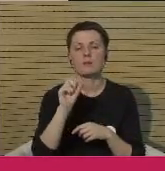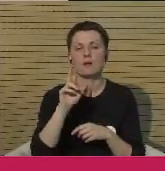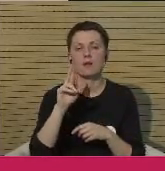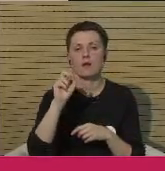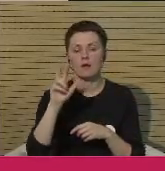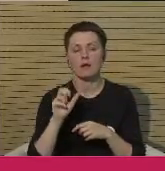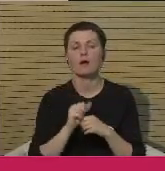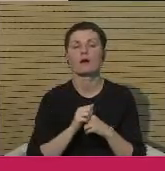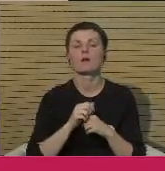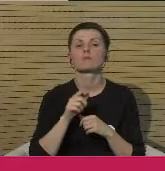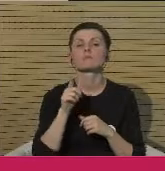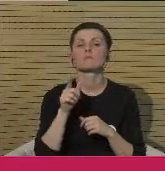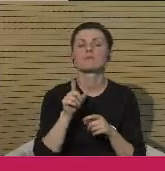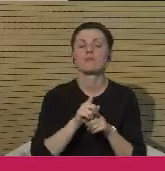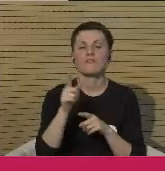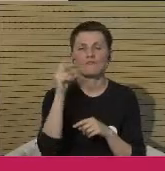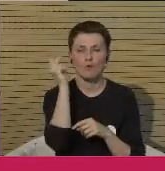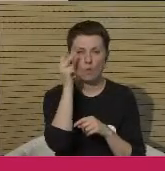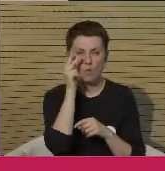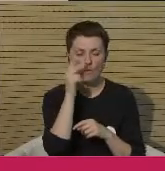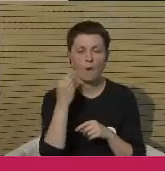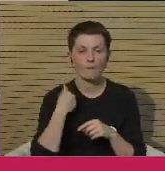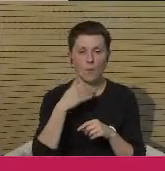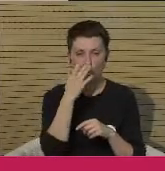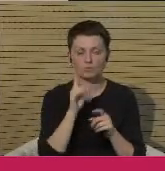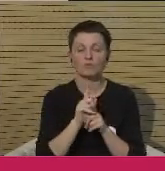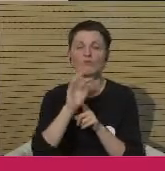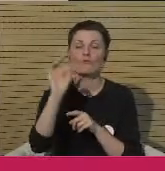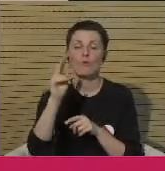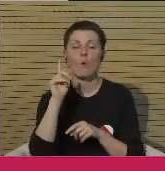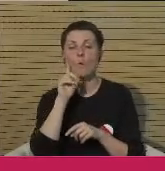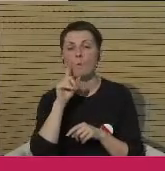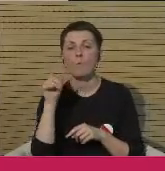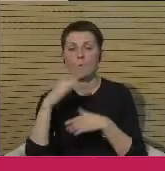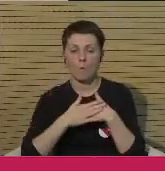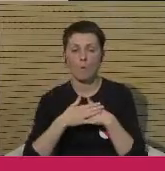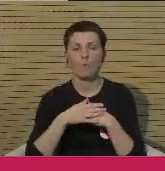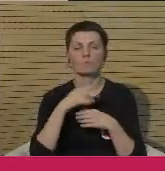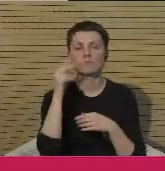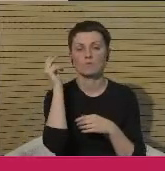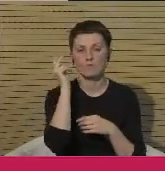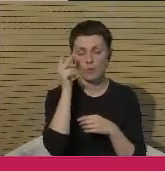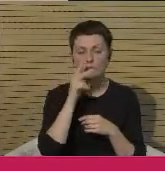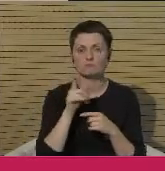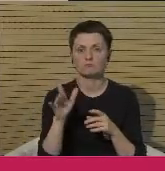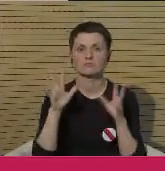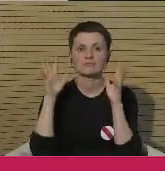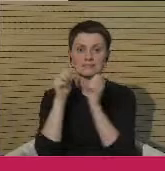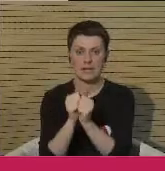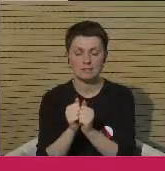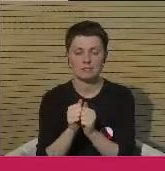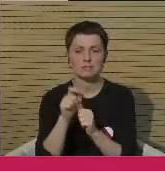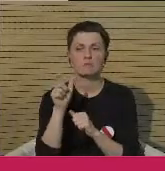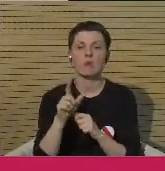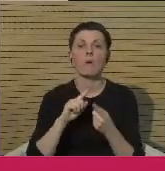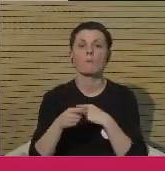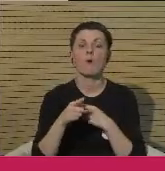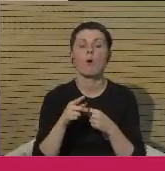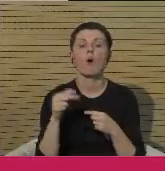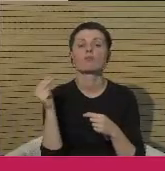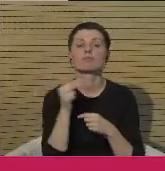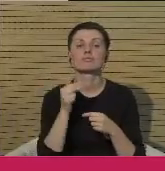were surprised to find out that Belarusian philosopher and her husband Alexander Damians were